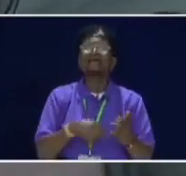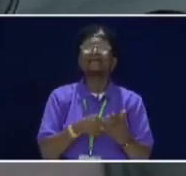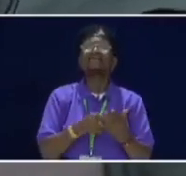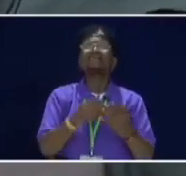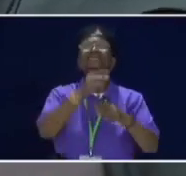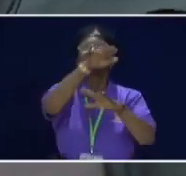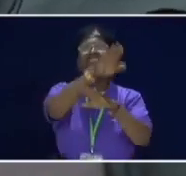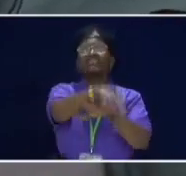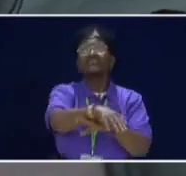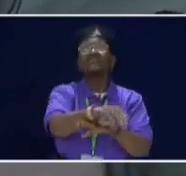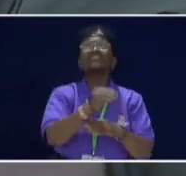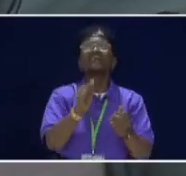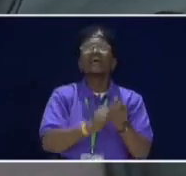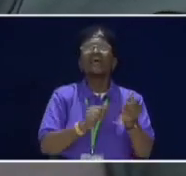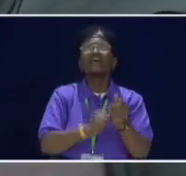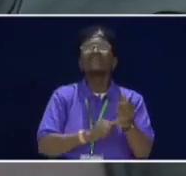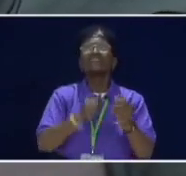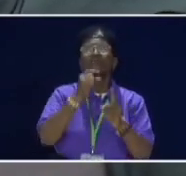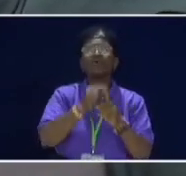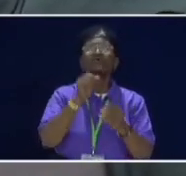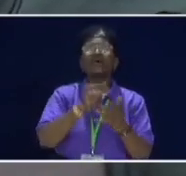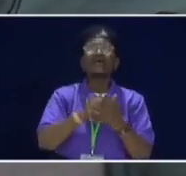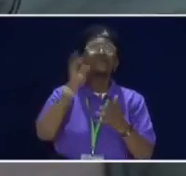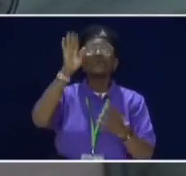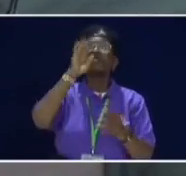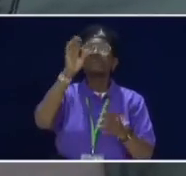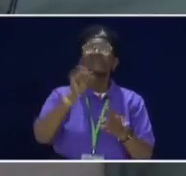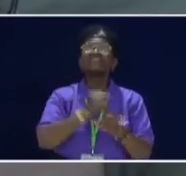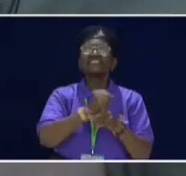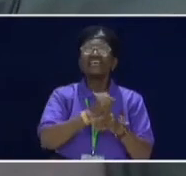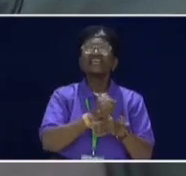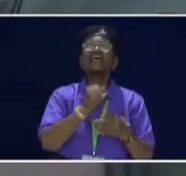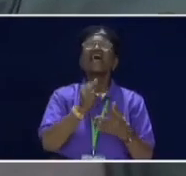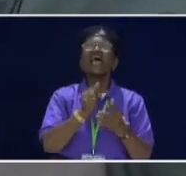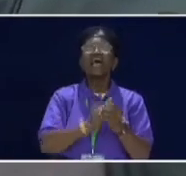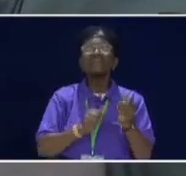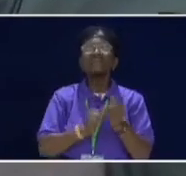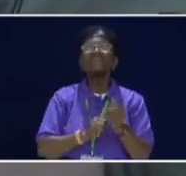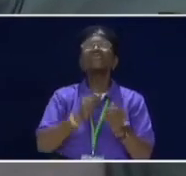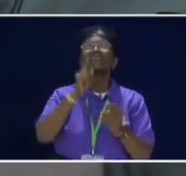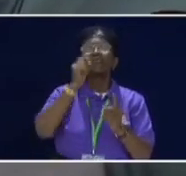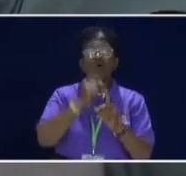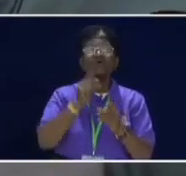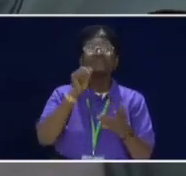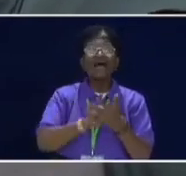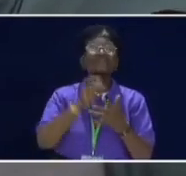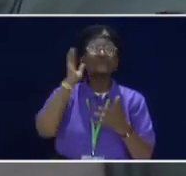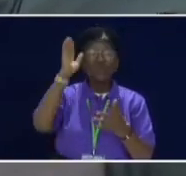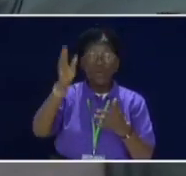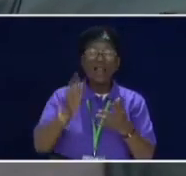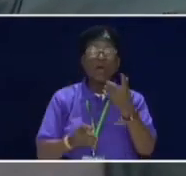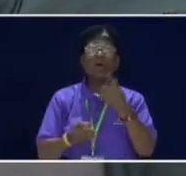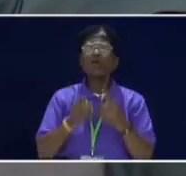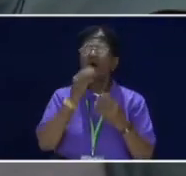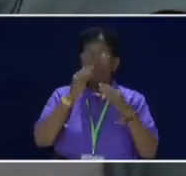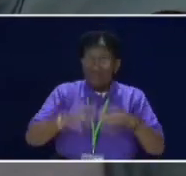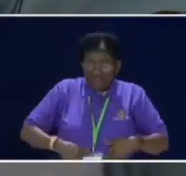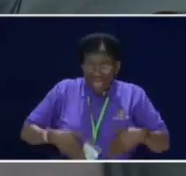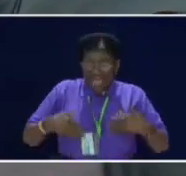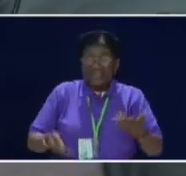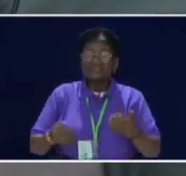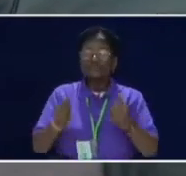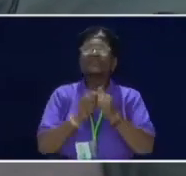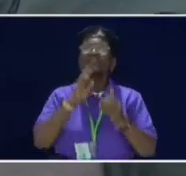word that will be shared, every word that would come forth, everyone that would also confess with their own mouth, please